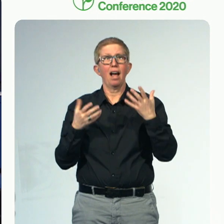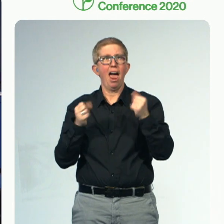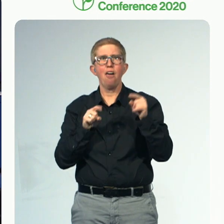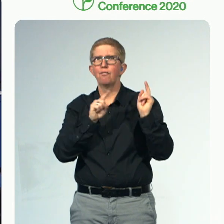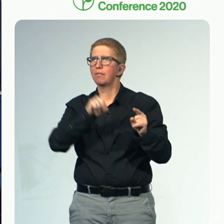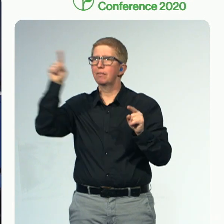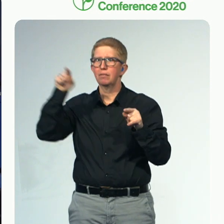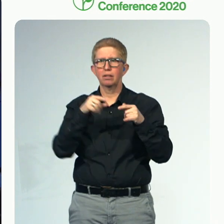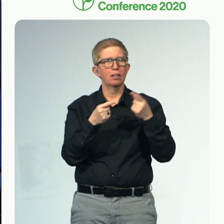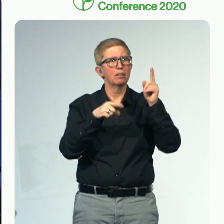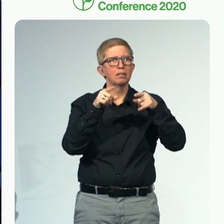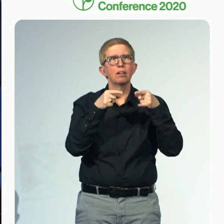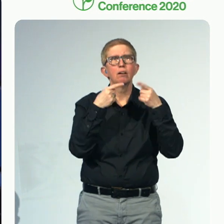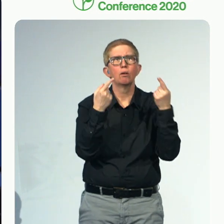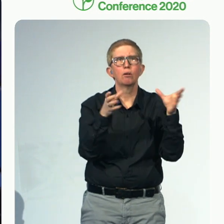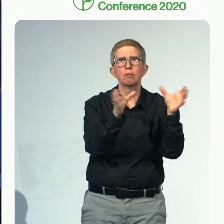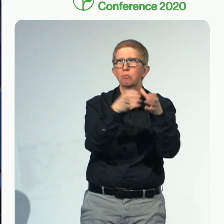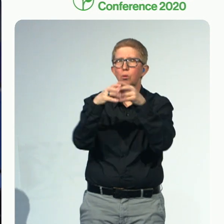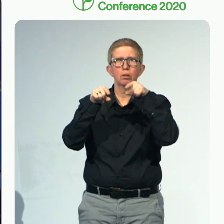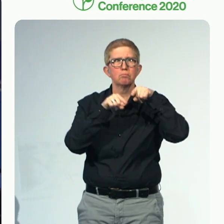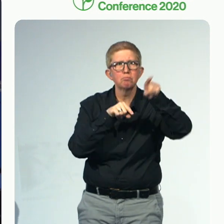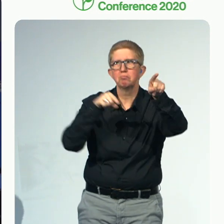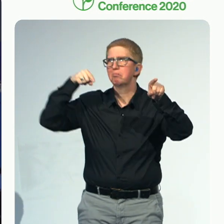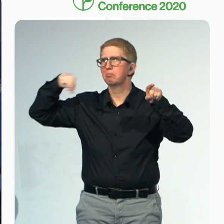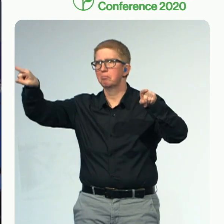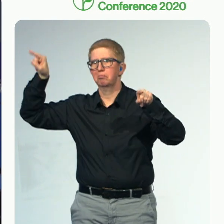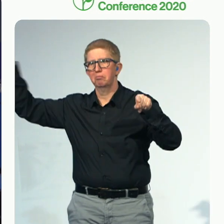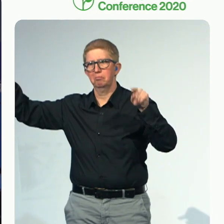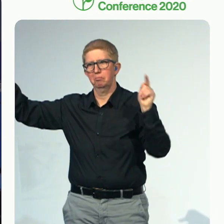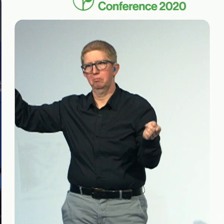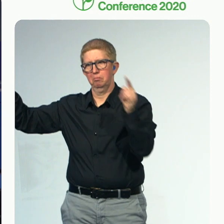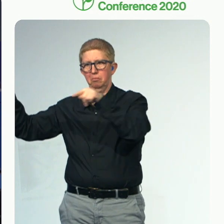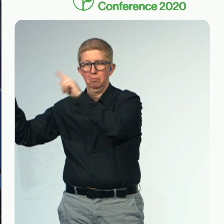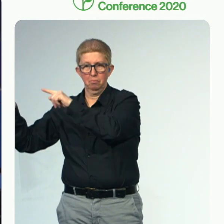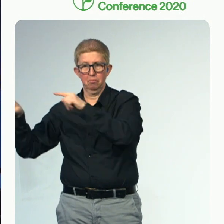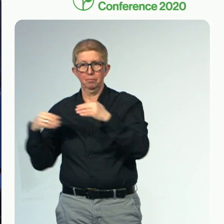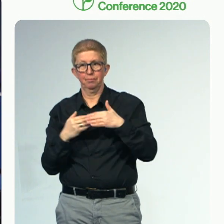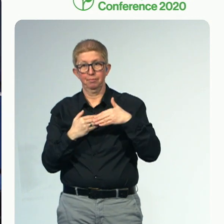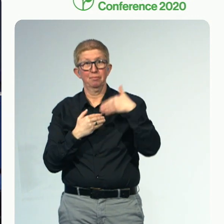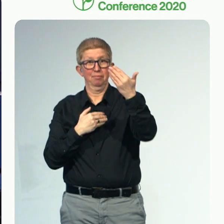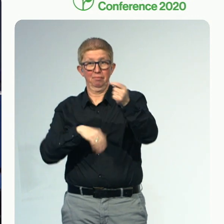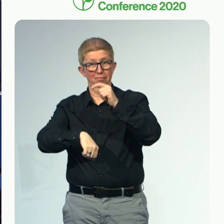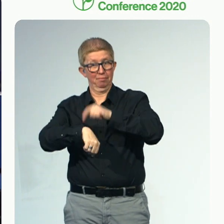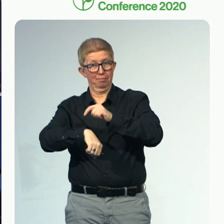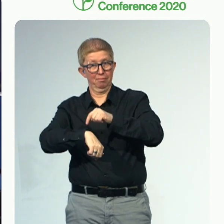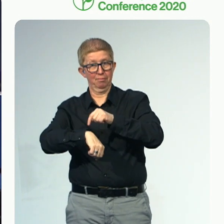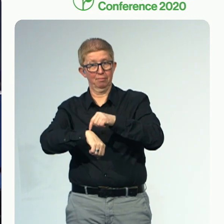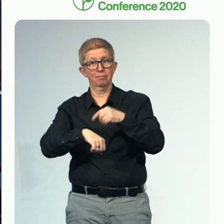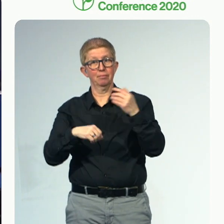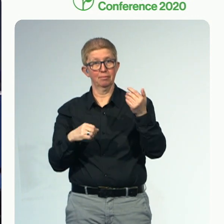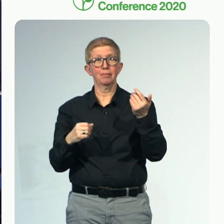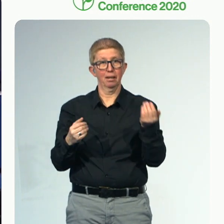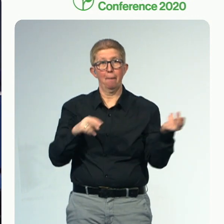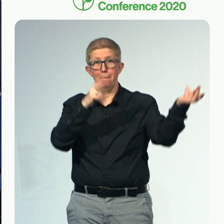to your various parallel sessions. We will be coming back to this room together at 5 o'clock, where we will have